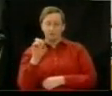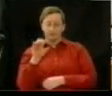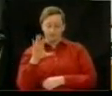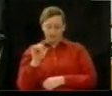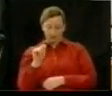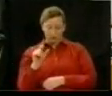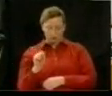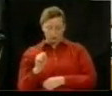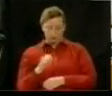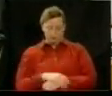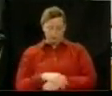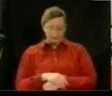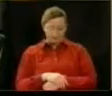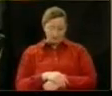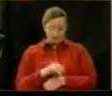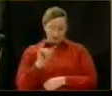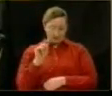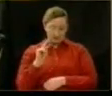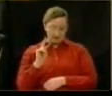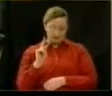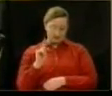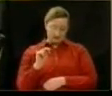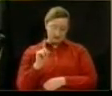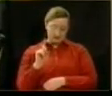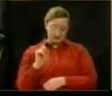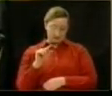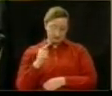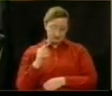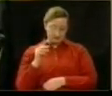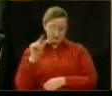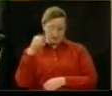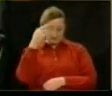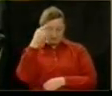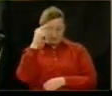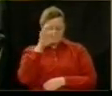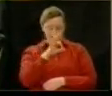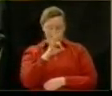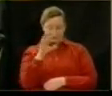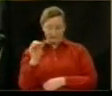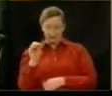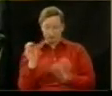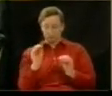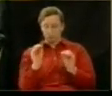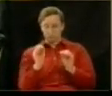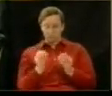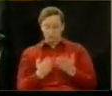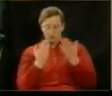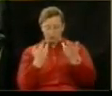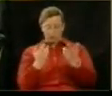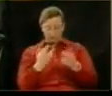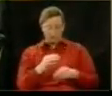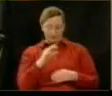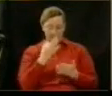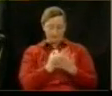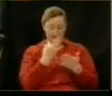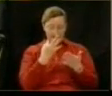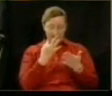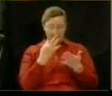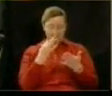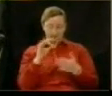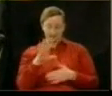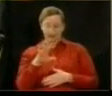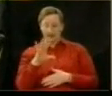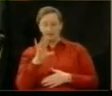Okay, intergovernmental. On a vote of 9-0, we have no recommendation. Finance Committee. Finance, by a